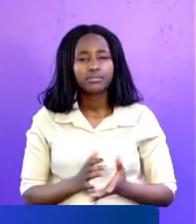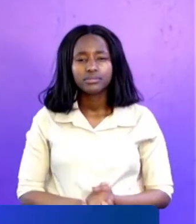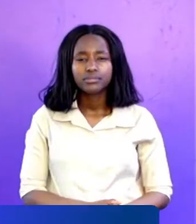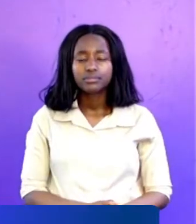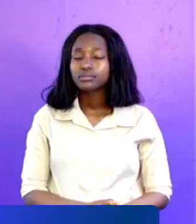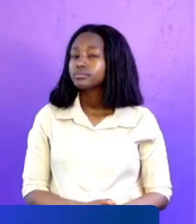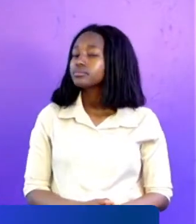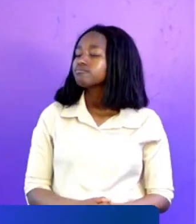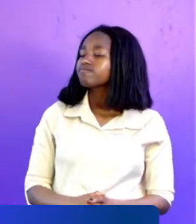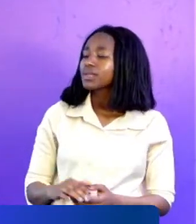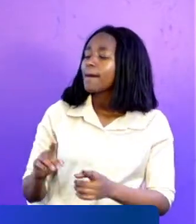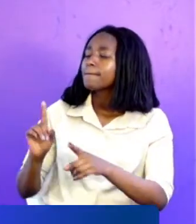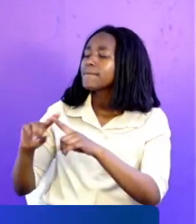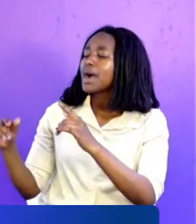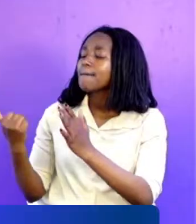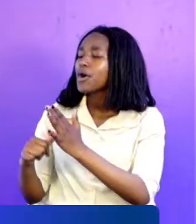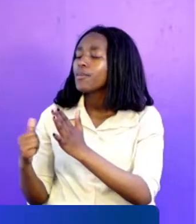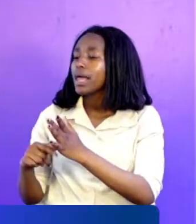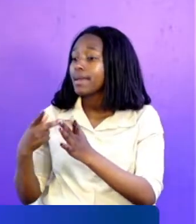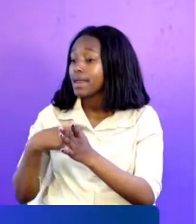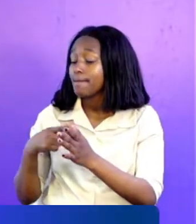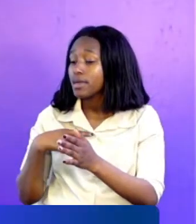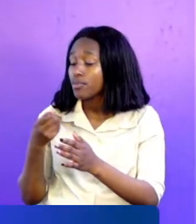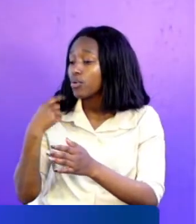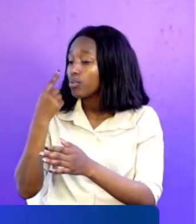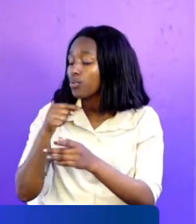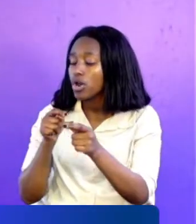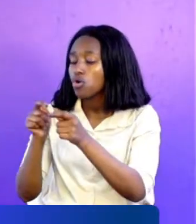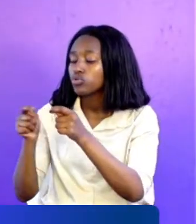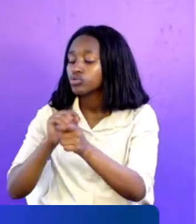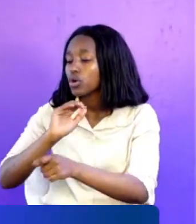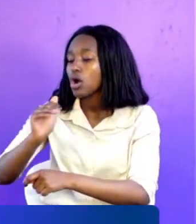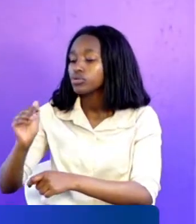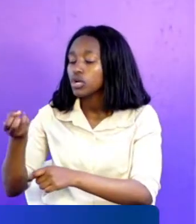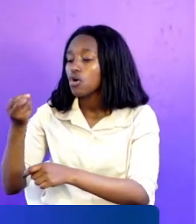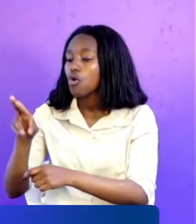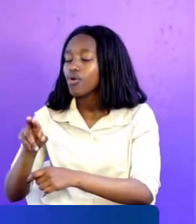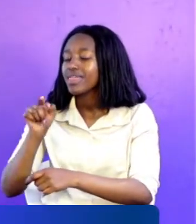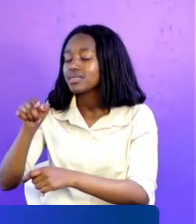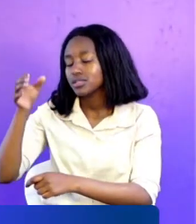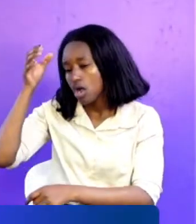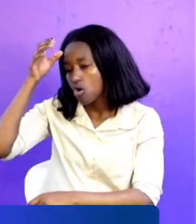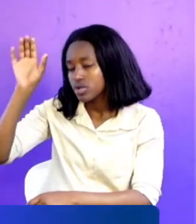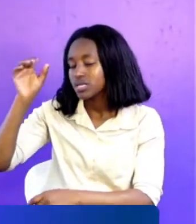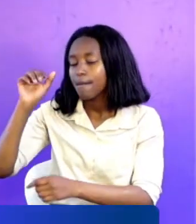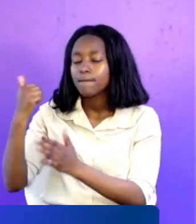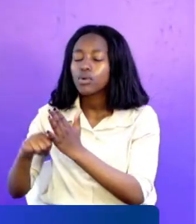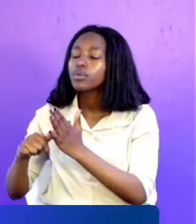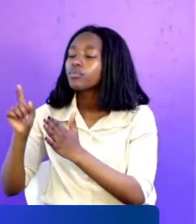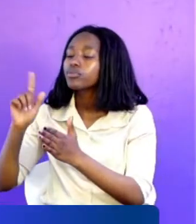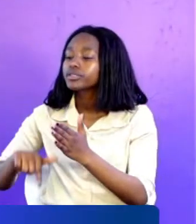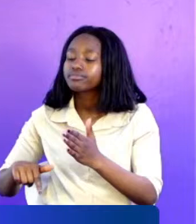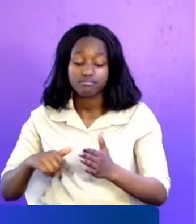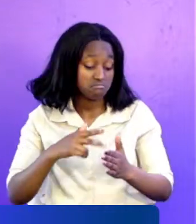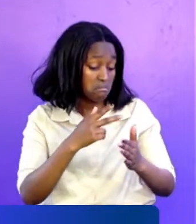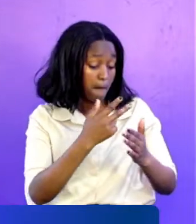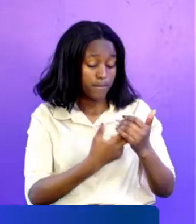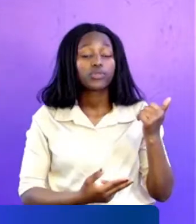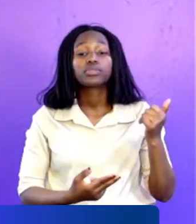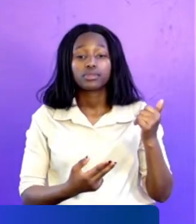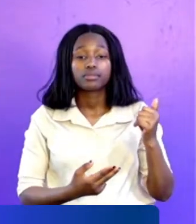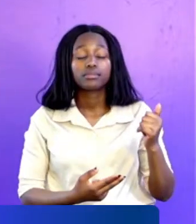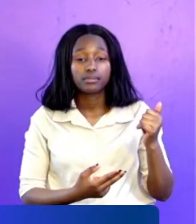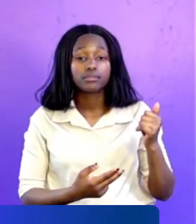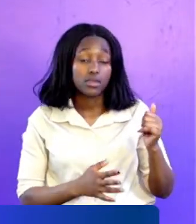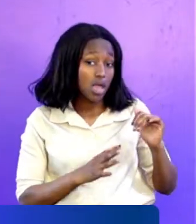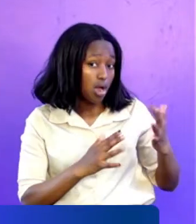Is the issue the people who are running the counties, or is it the concept itself? Both. Because the